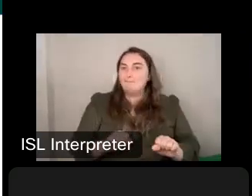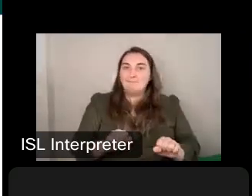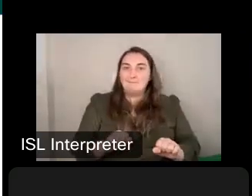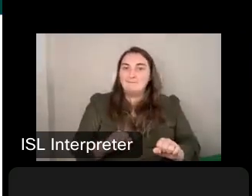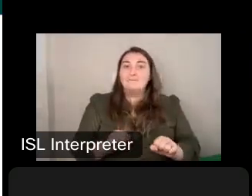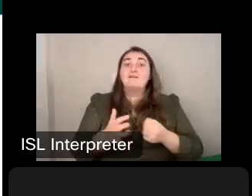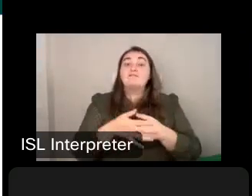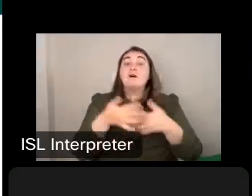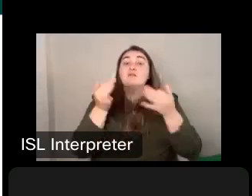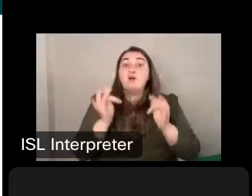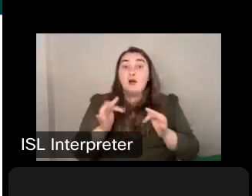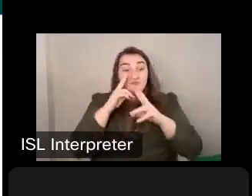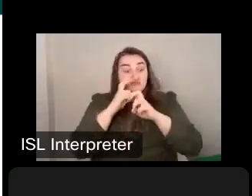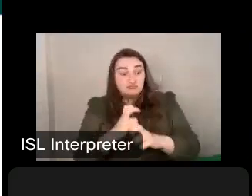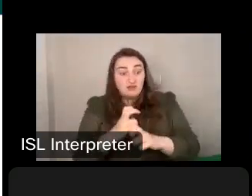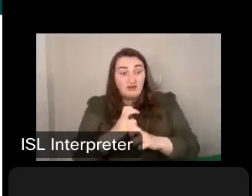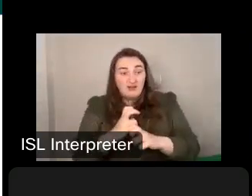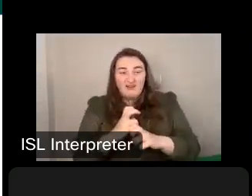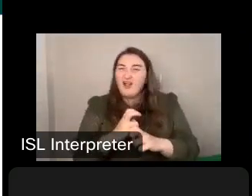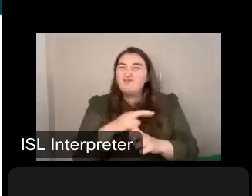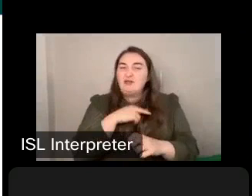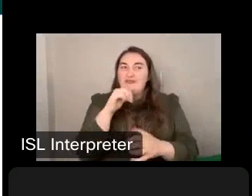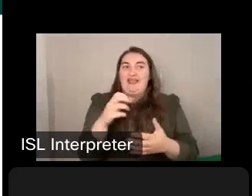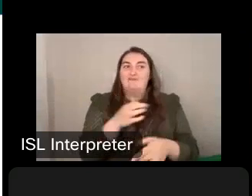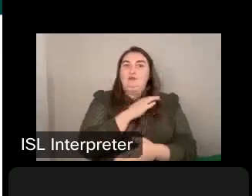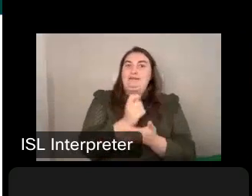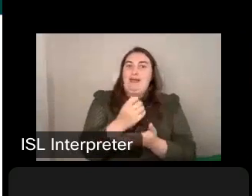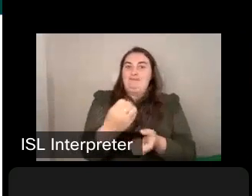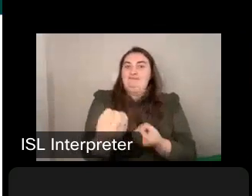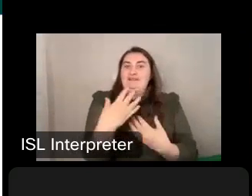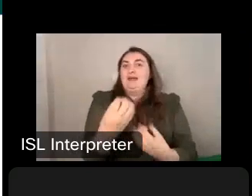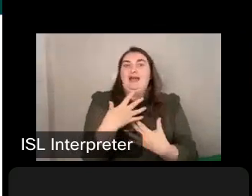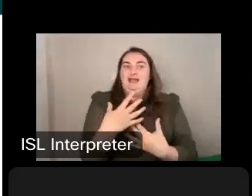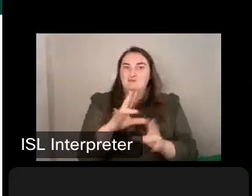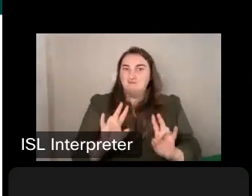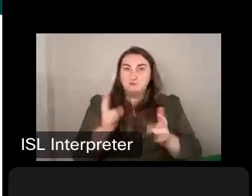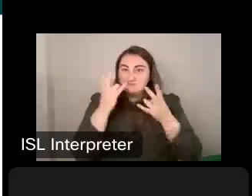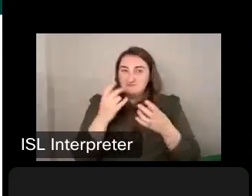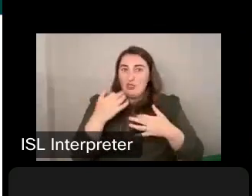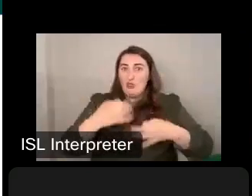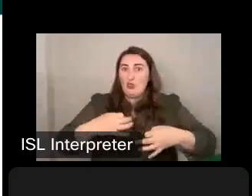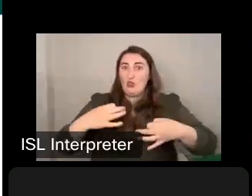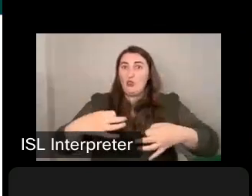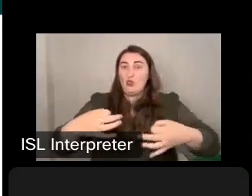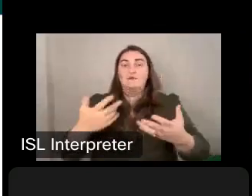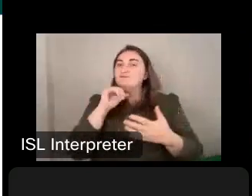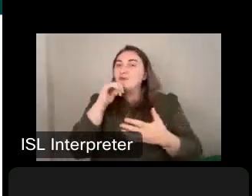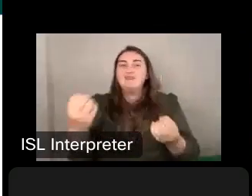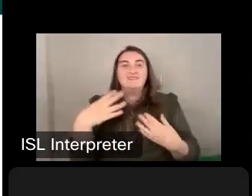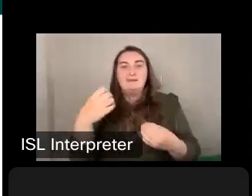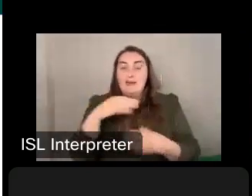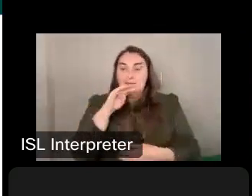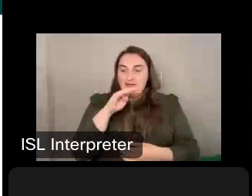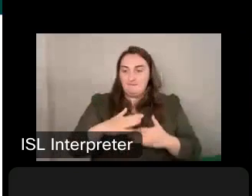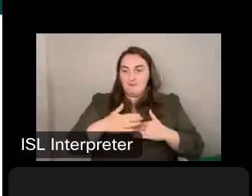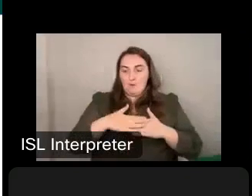investigation seldom provided adequate and timely feedback to those involved. The insufficient support and lack of feedback made it more